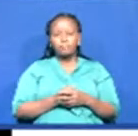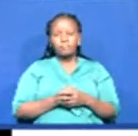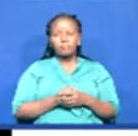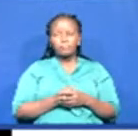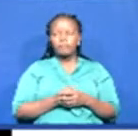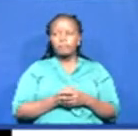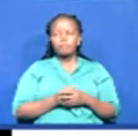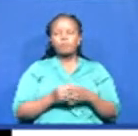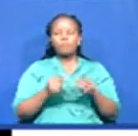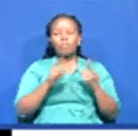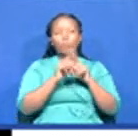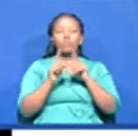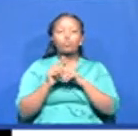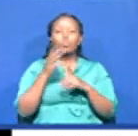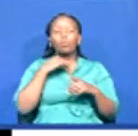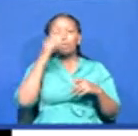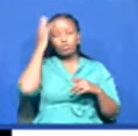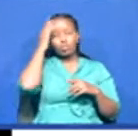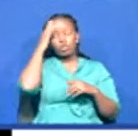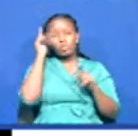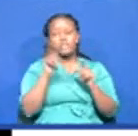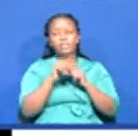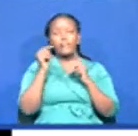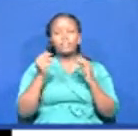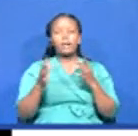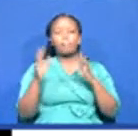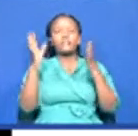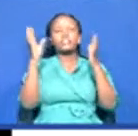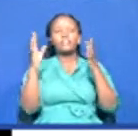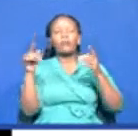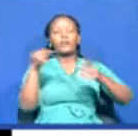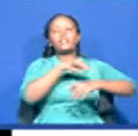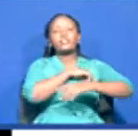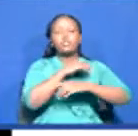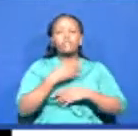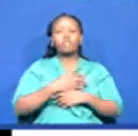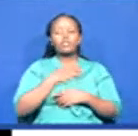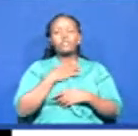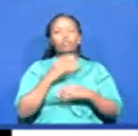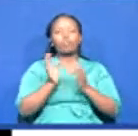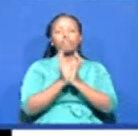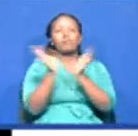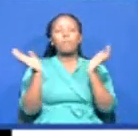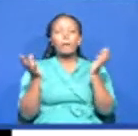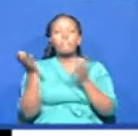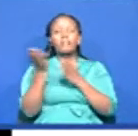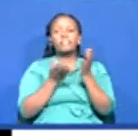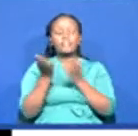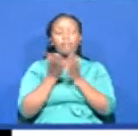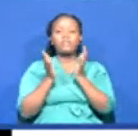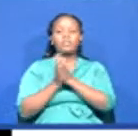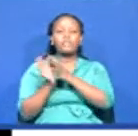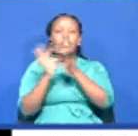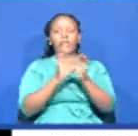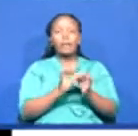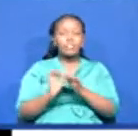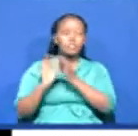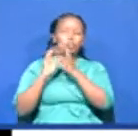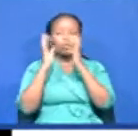I want to recognize and appreciate our chief guest and deputy head of public service and coordinator of multi-agency enforcement,